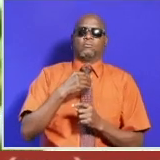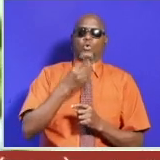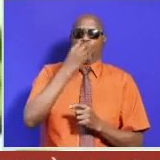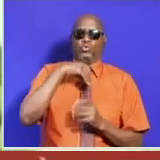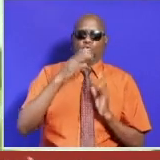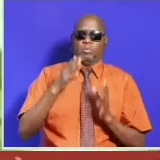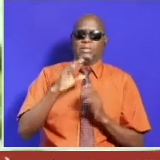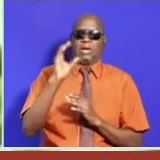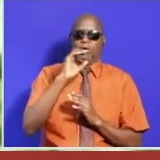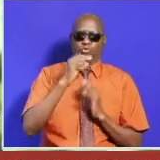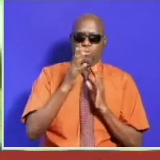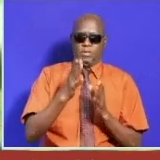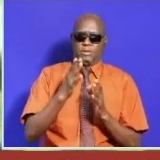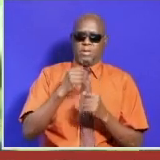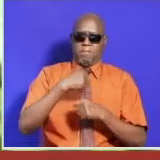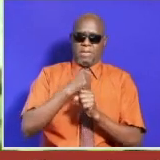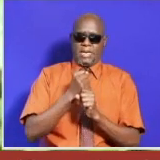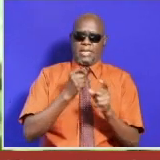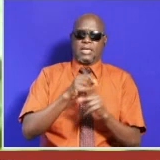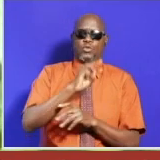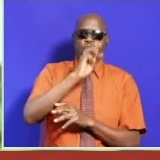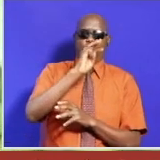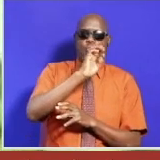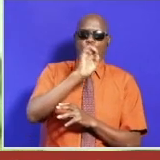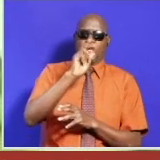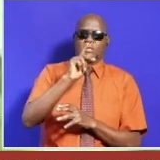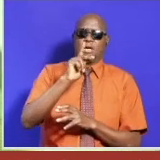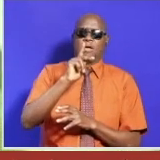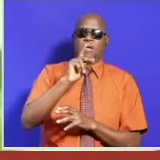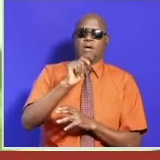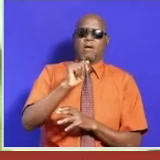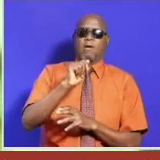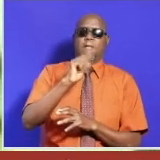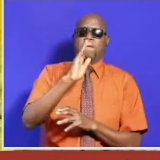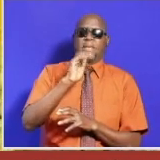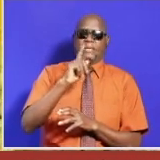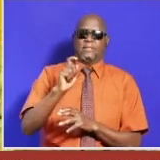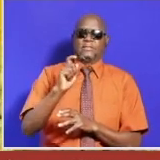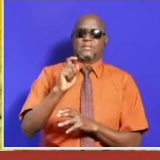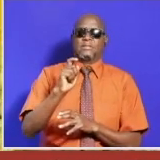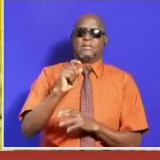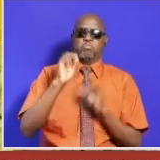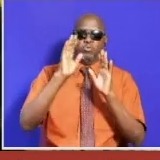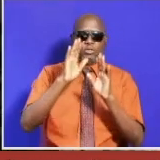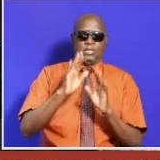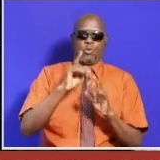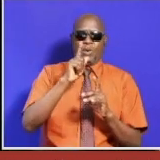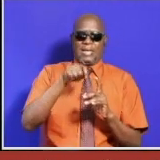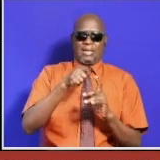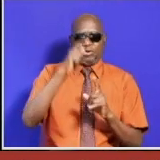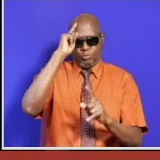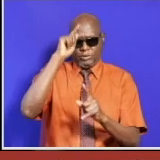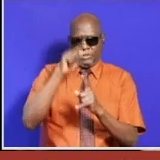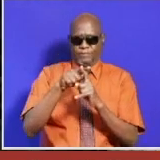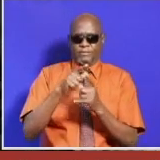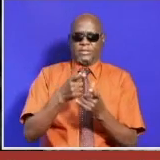who have continued to make Weetabix the most popular household breakfast cereals brand in Kenya. And one of the key objectives, in